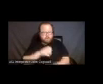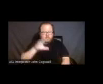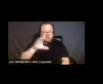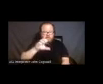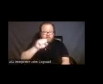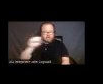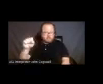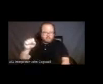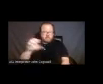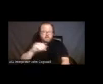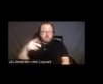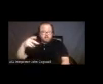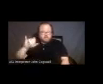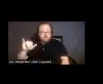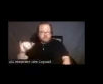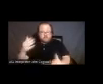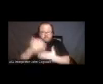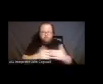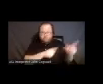and PEI components.